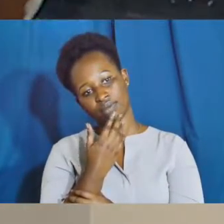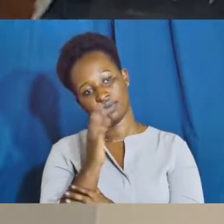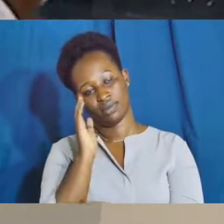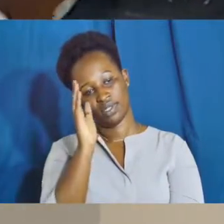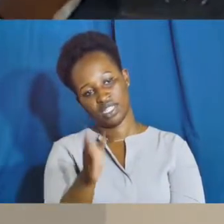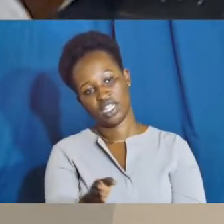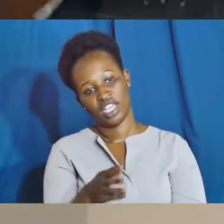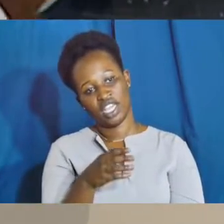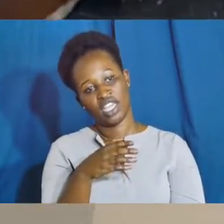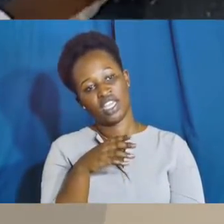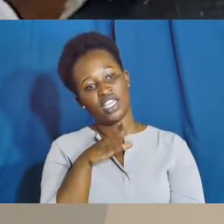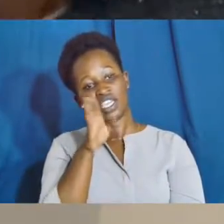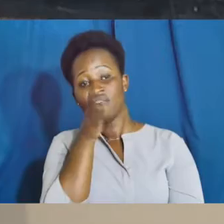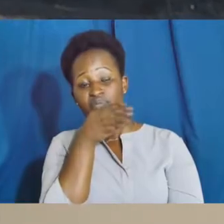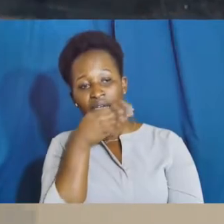mouse,